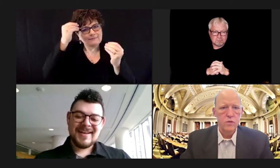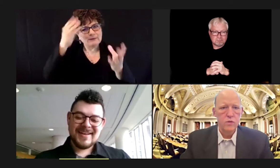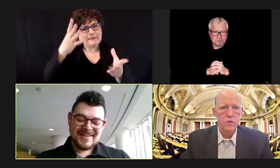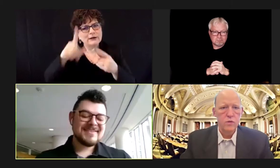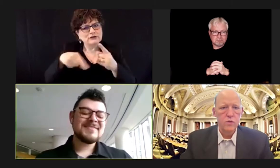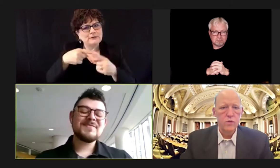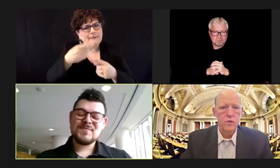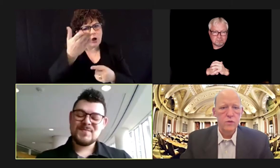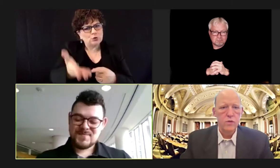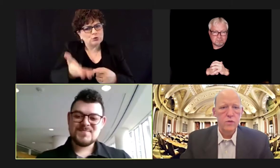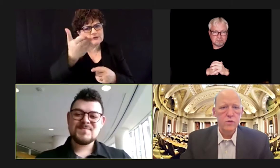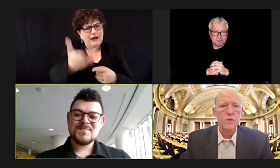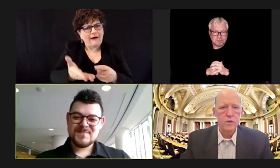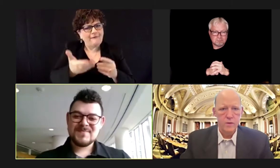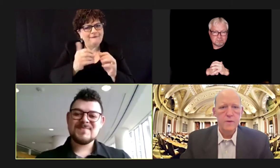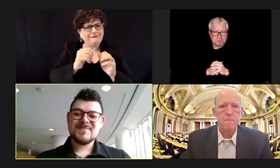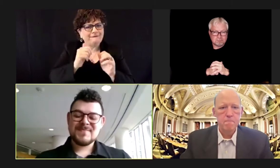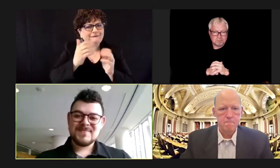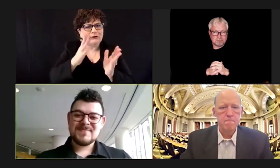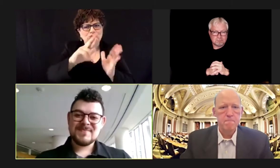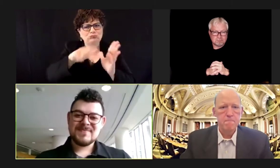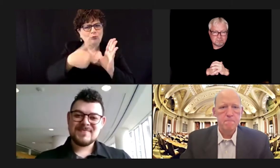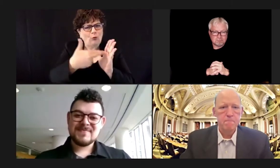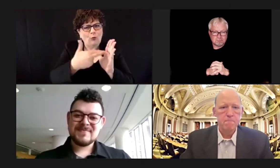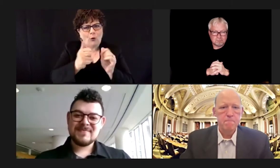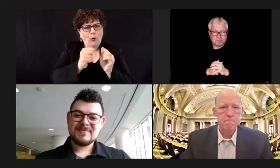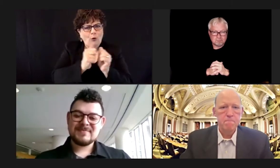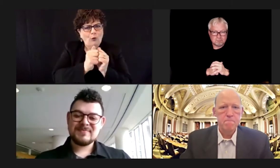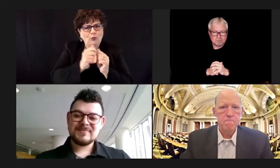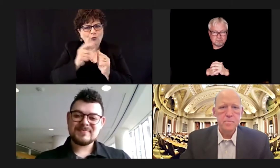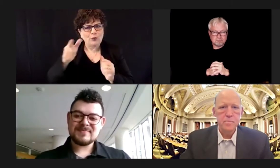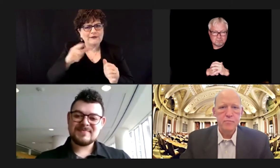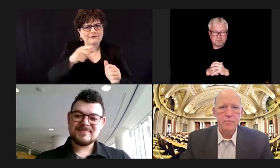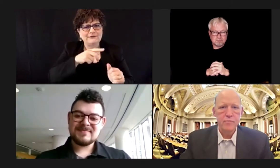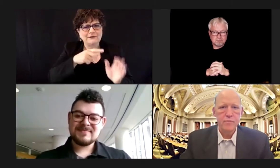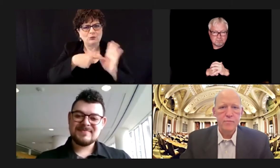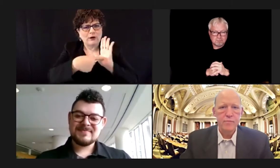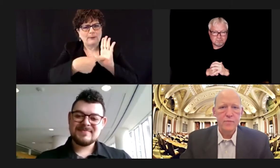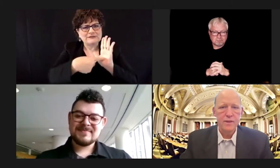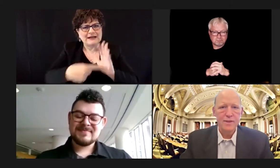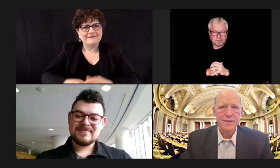for Raleigh. And what information can you share